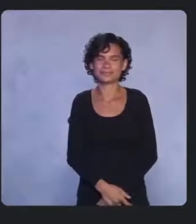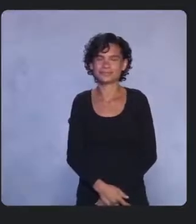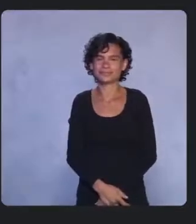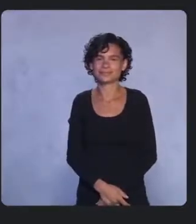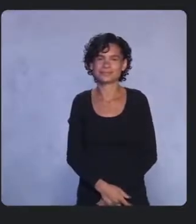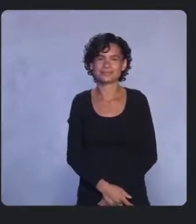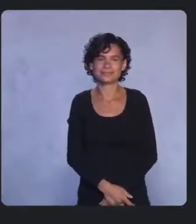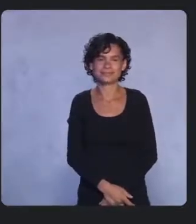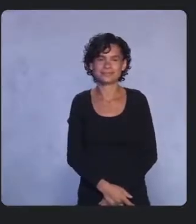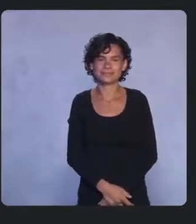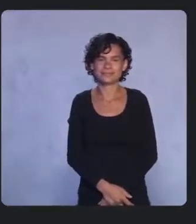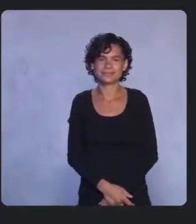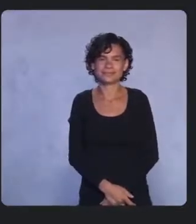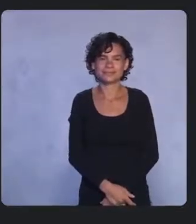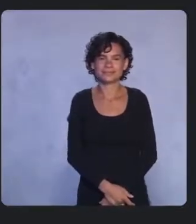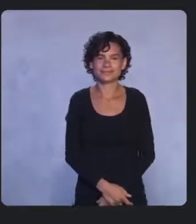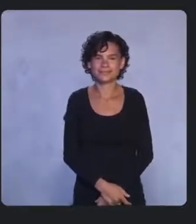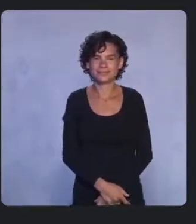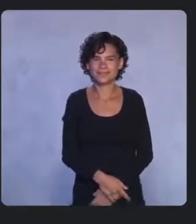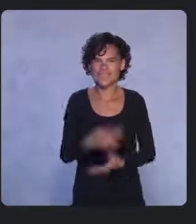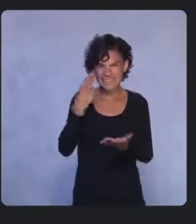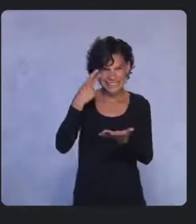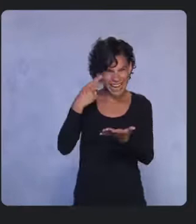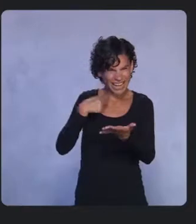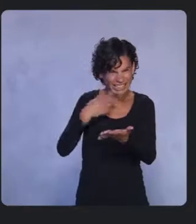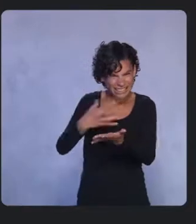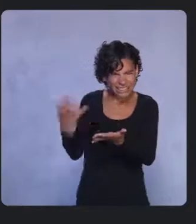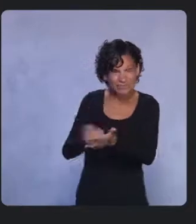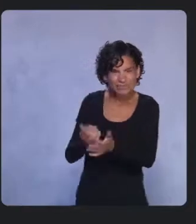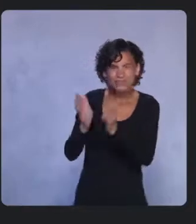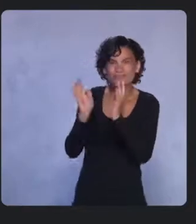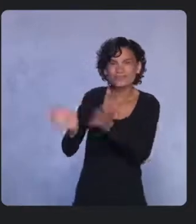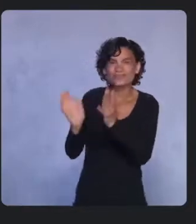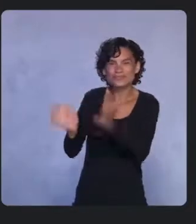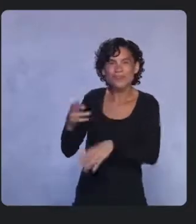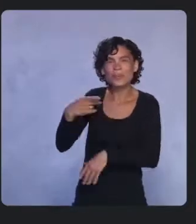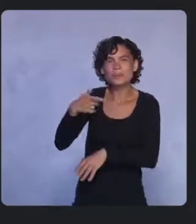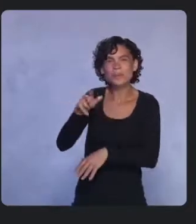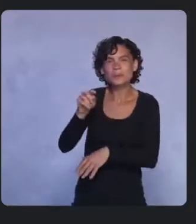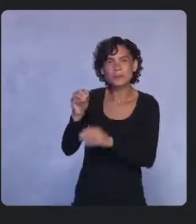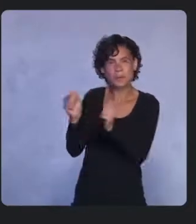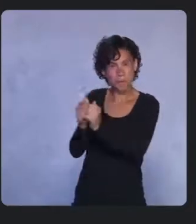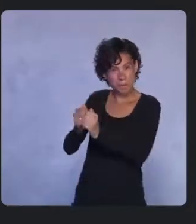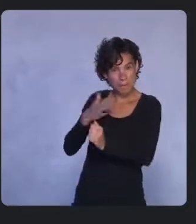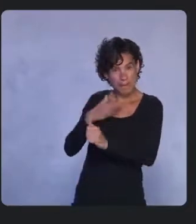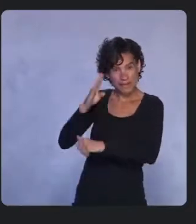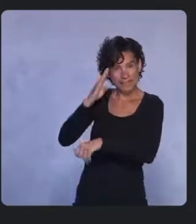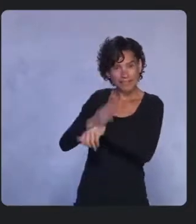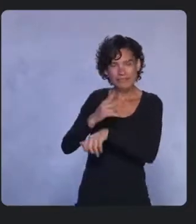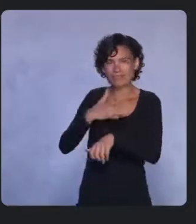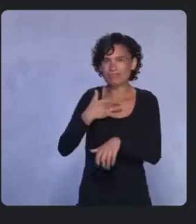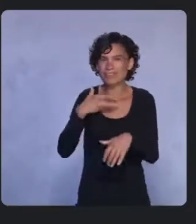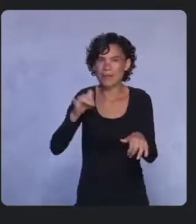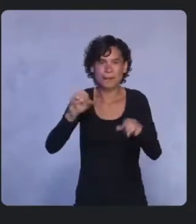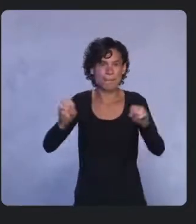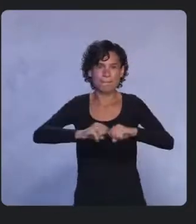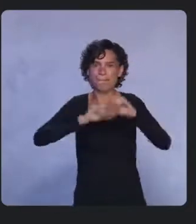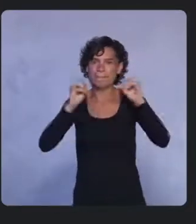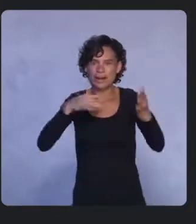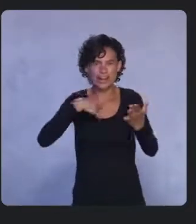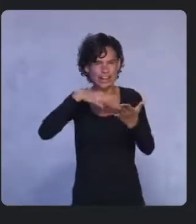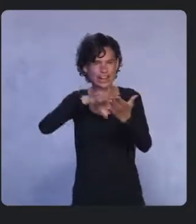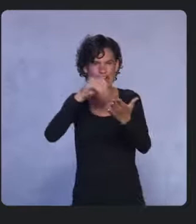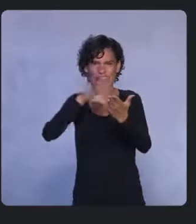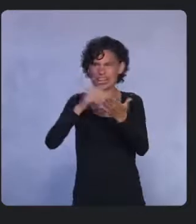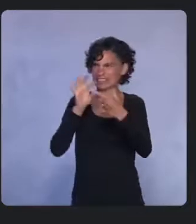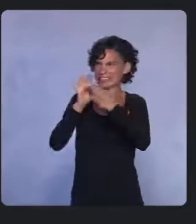I spent some time with my son conversing with Pluto, and it's magical. We had a lot of fun learning about space together.